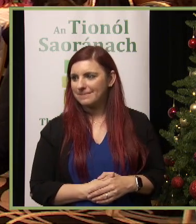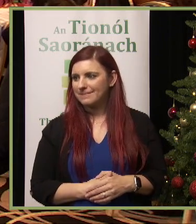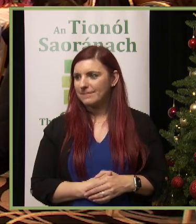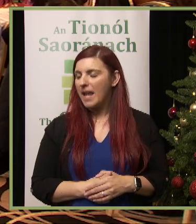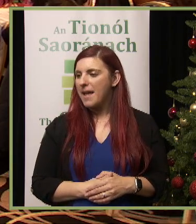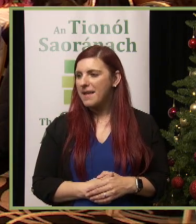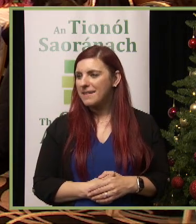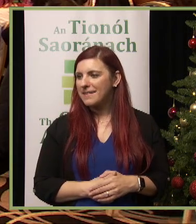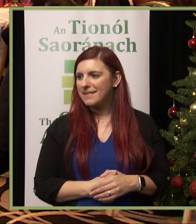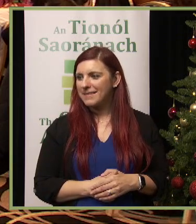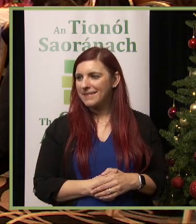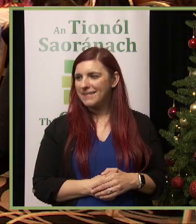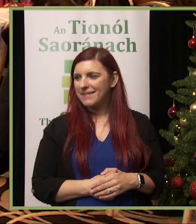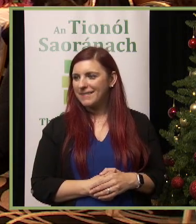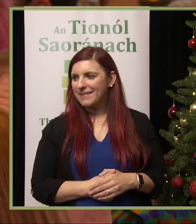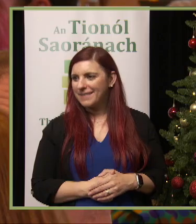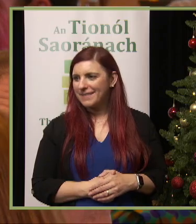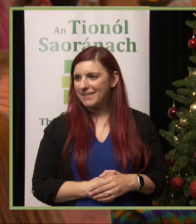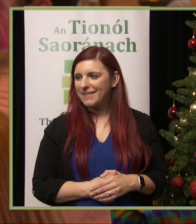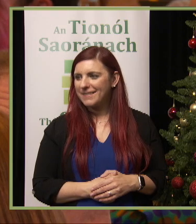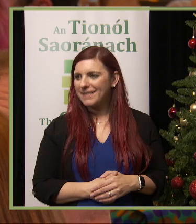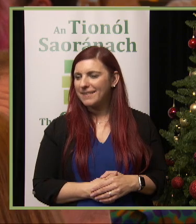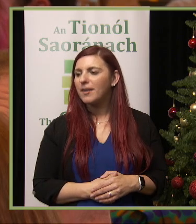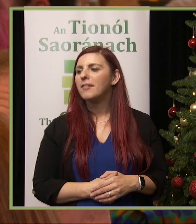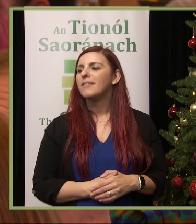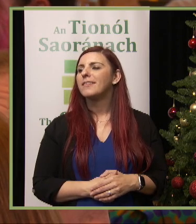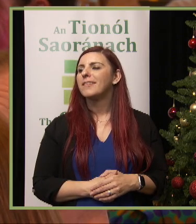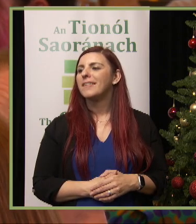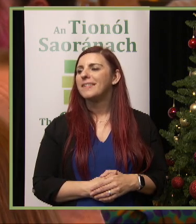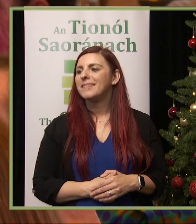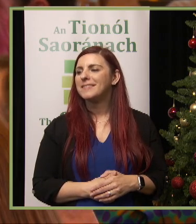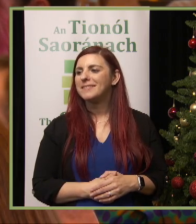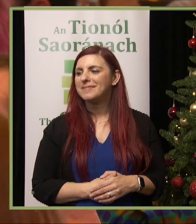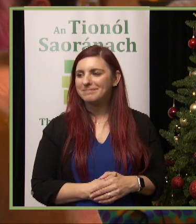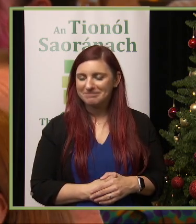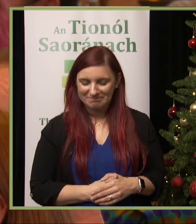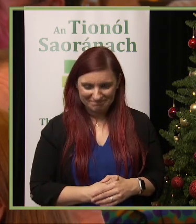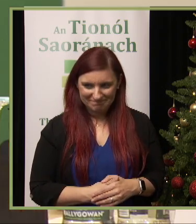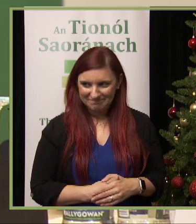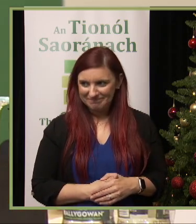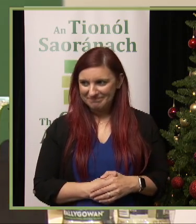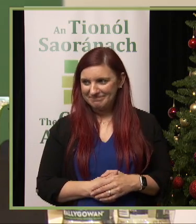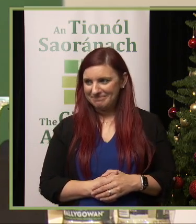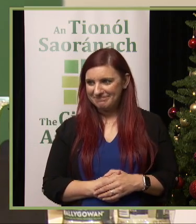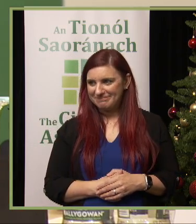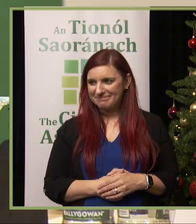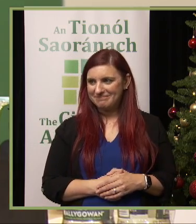Hi, just on 15. I don't think we should lose the... Sorry, I thought, is this to respond to 14 before we vote on